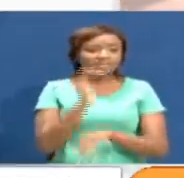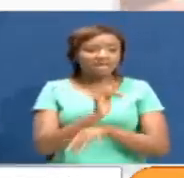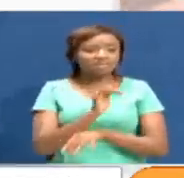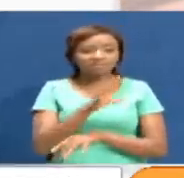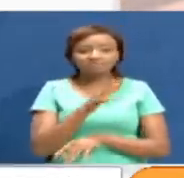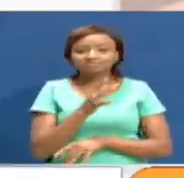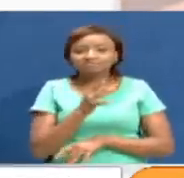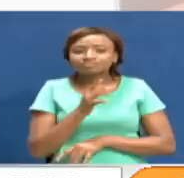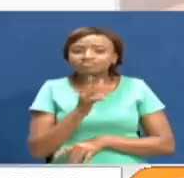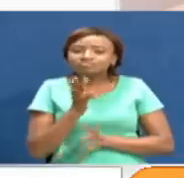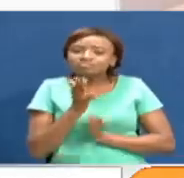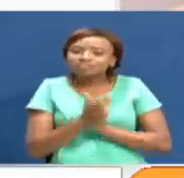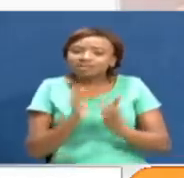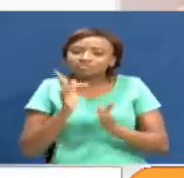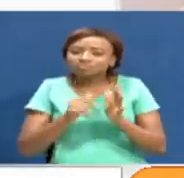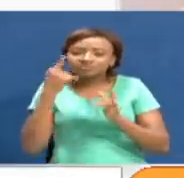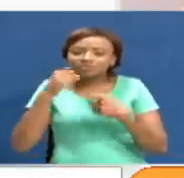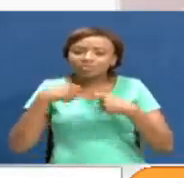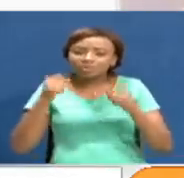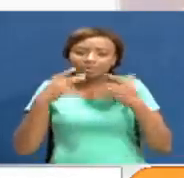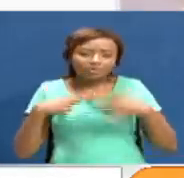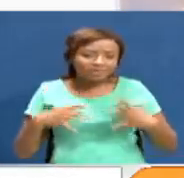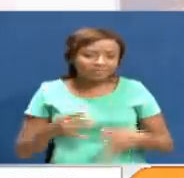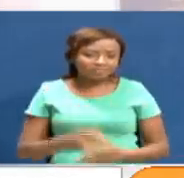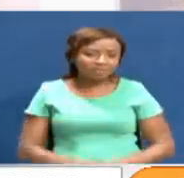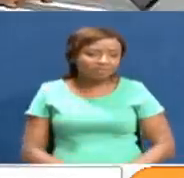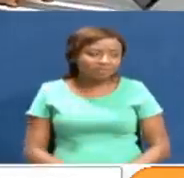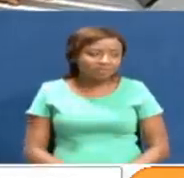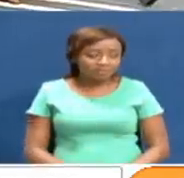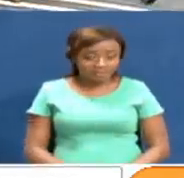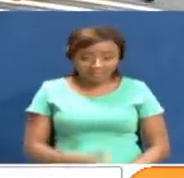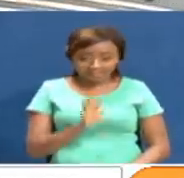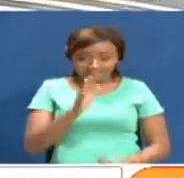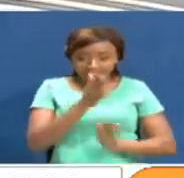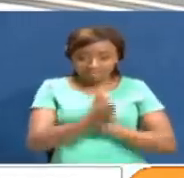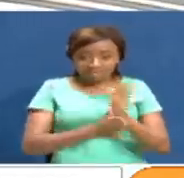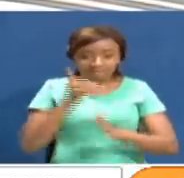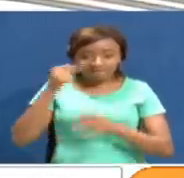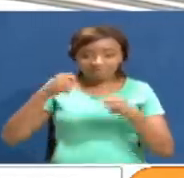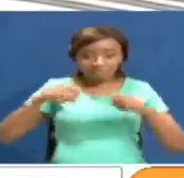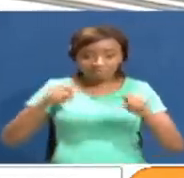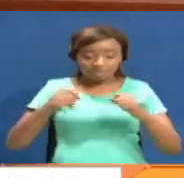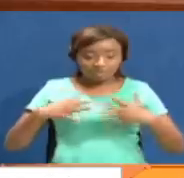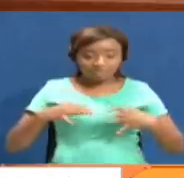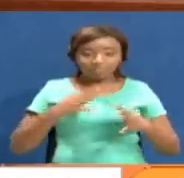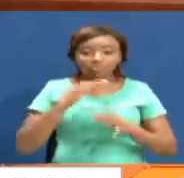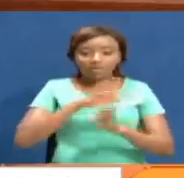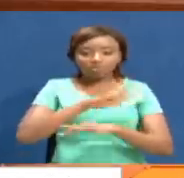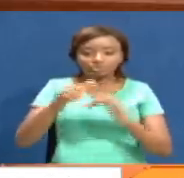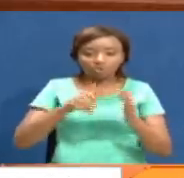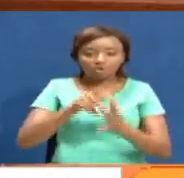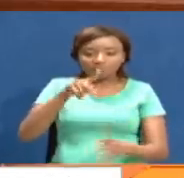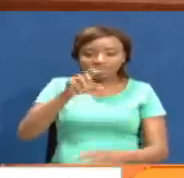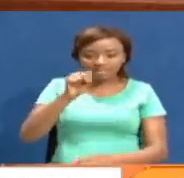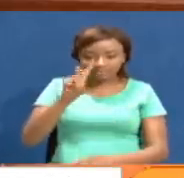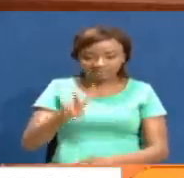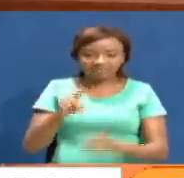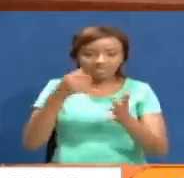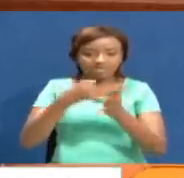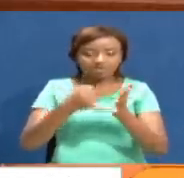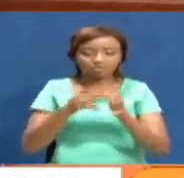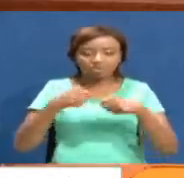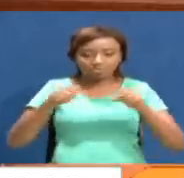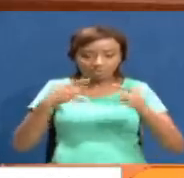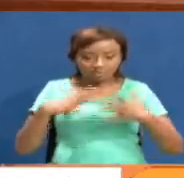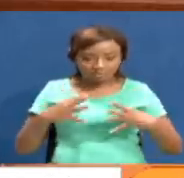General, what's the plan for border riders in the city? Actually, the plan is for all PSV vehicles, including border